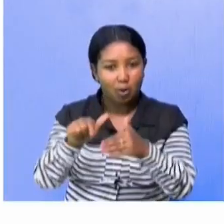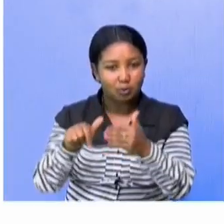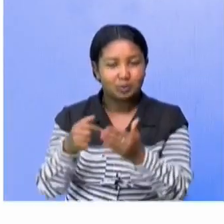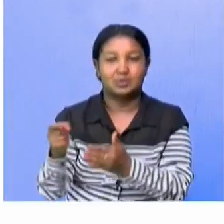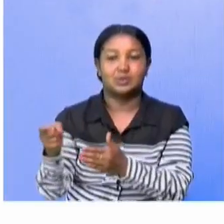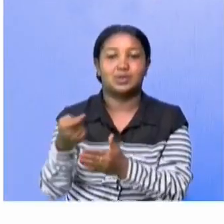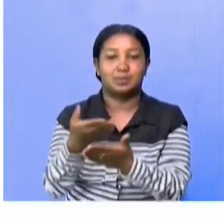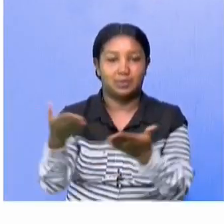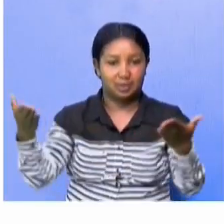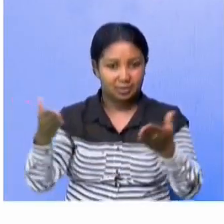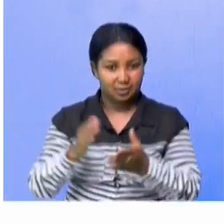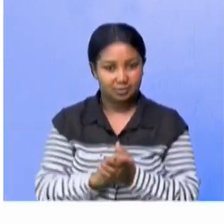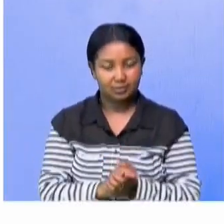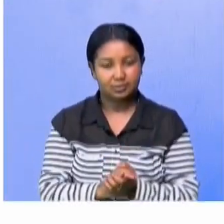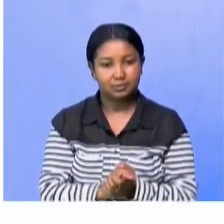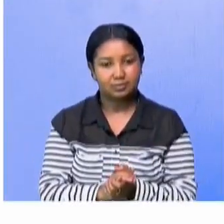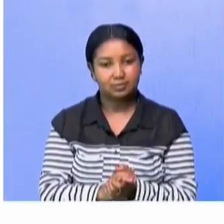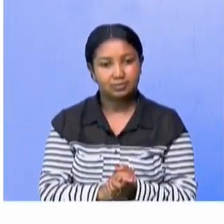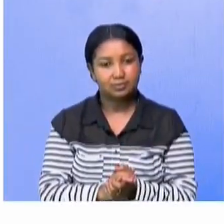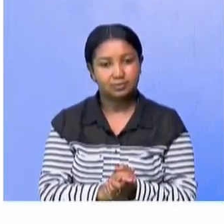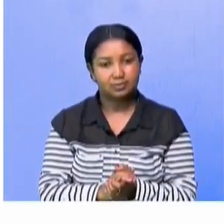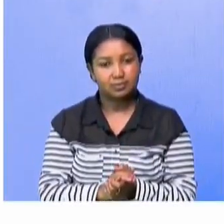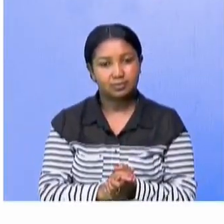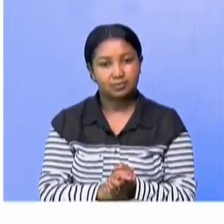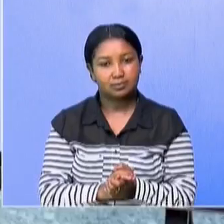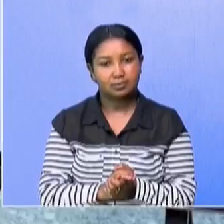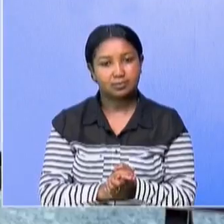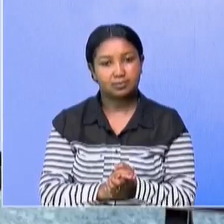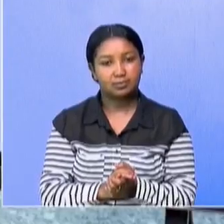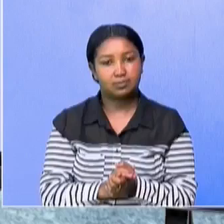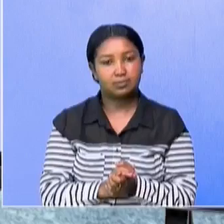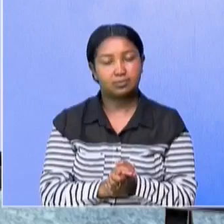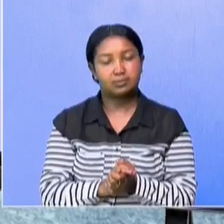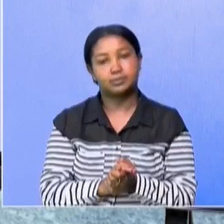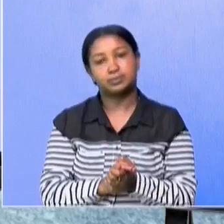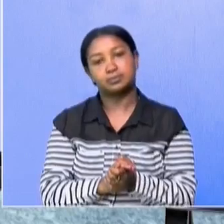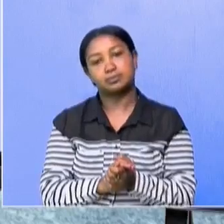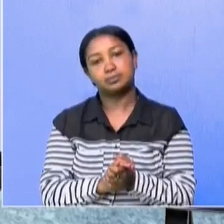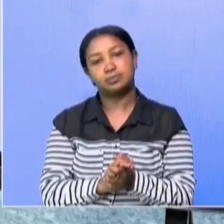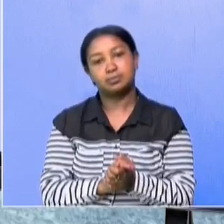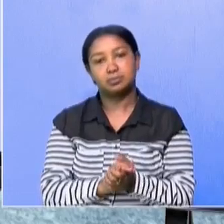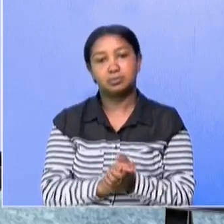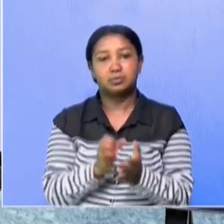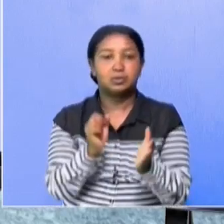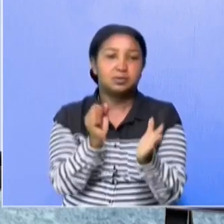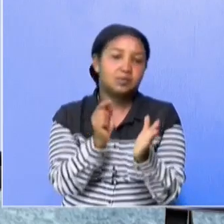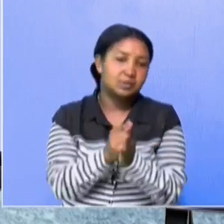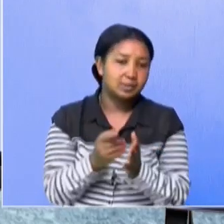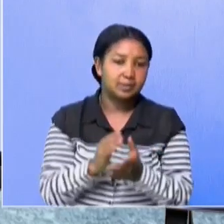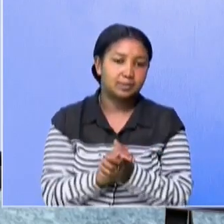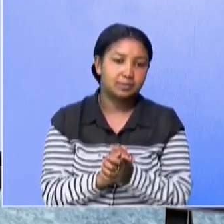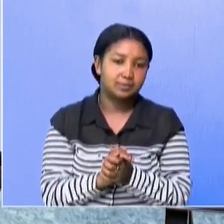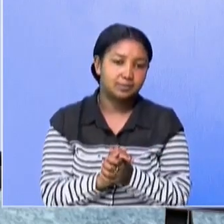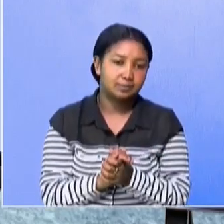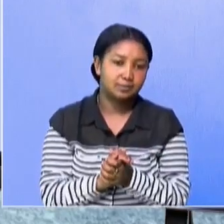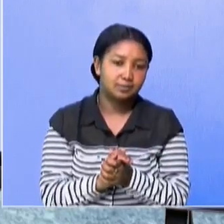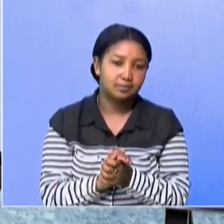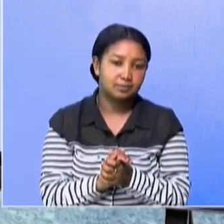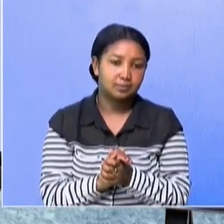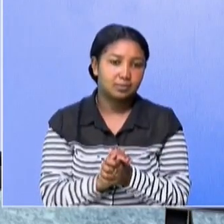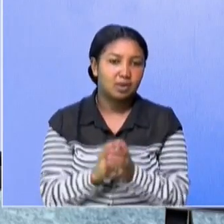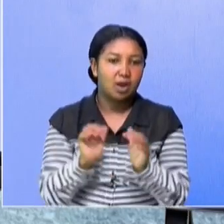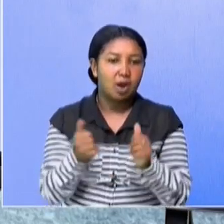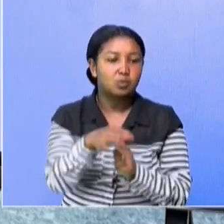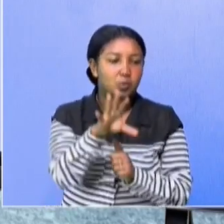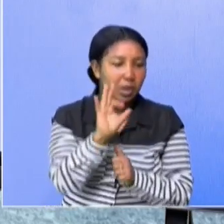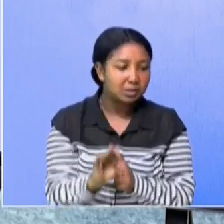something. Information even, right? Information. Yeah. How to find somewhere. Yeah, and how